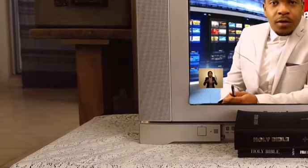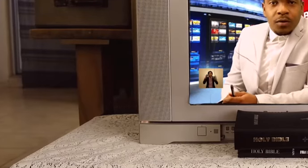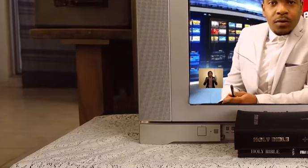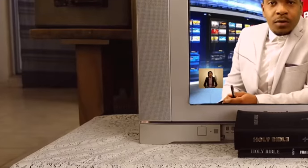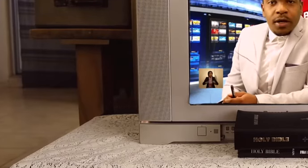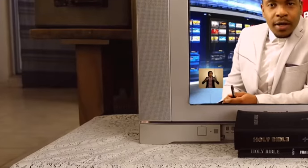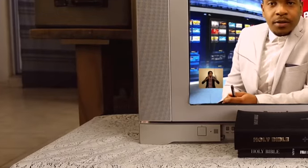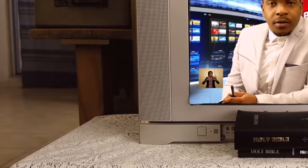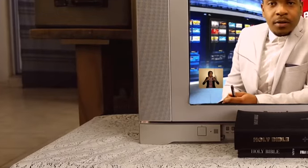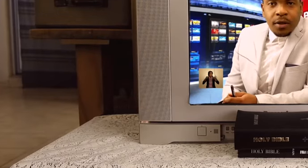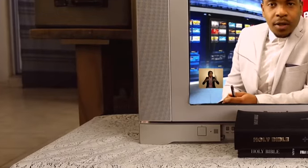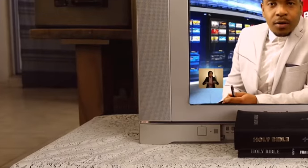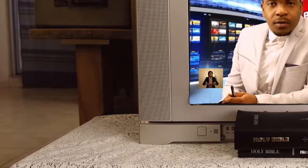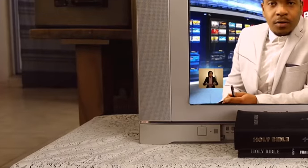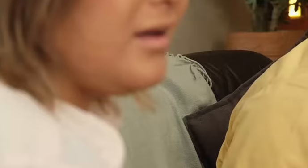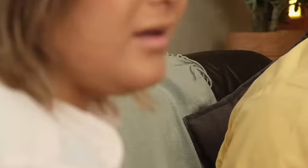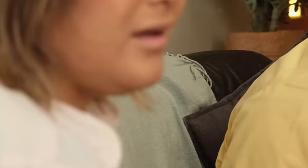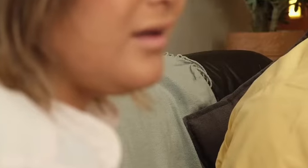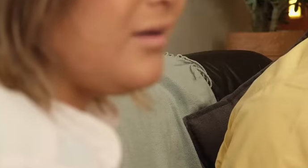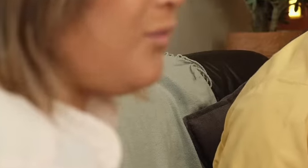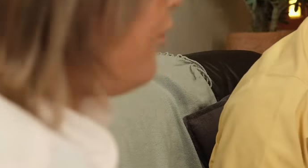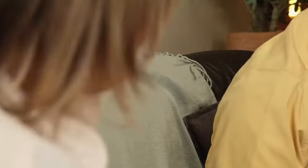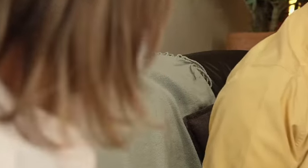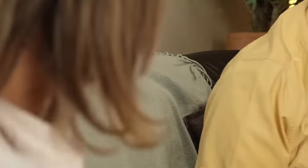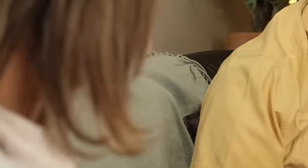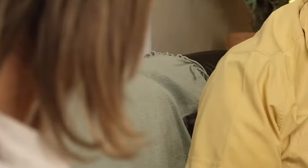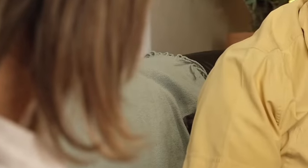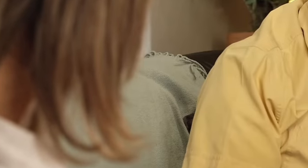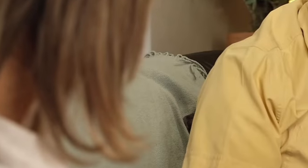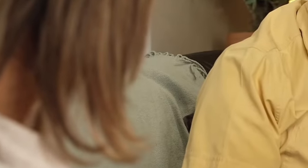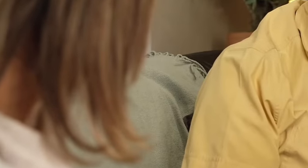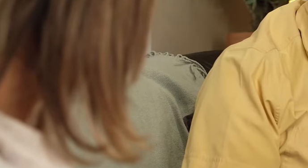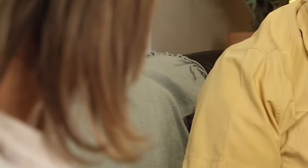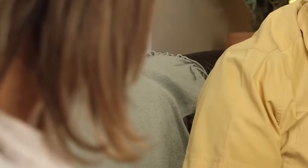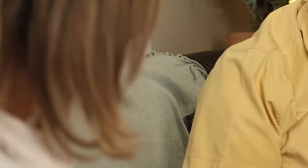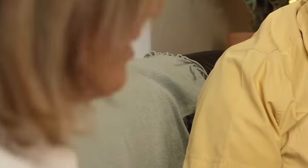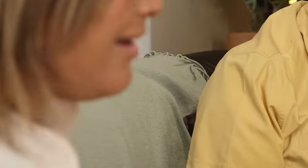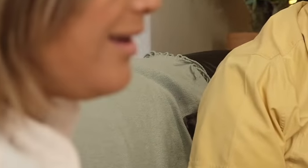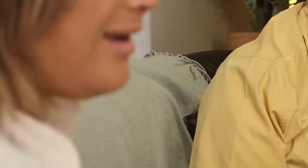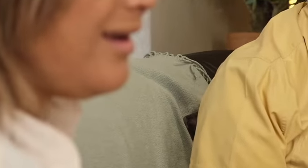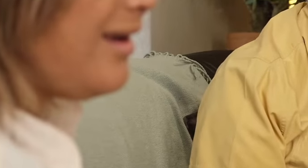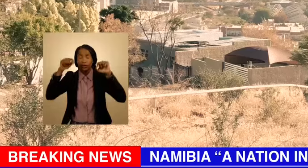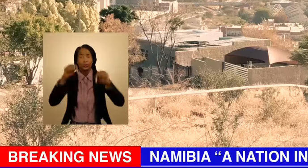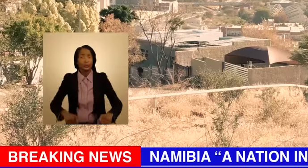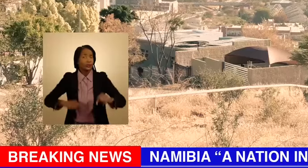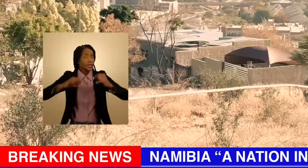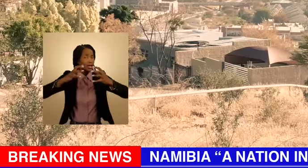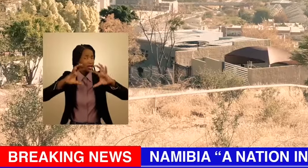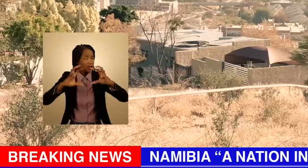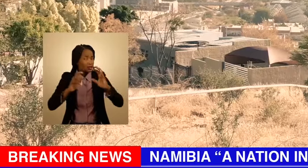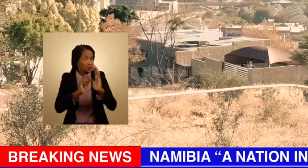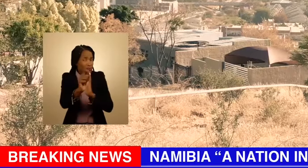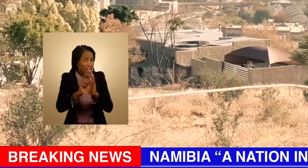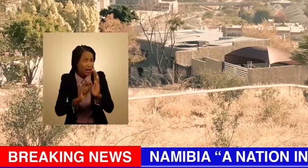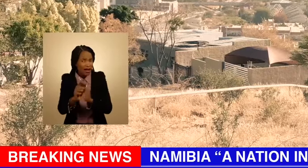In today's breaking news, a nation in chaos. Rebecca, over to you. Gangans. Netikam always and